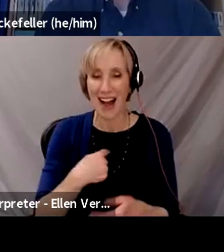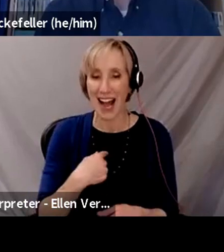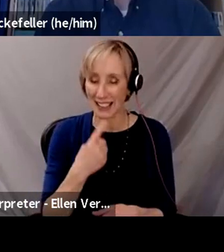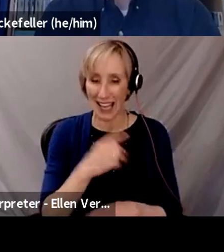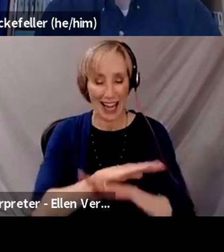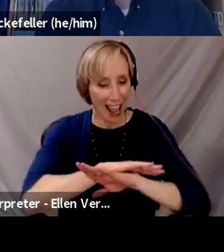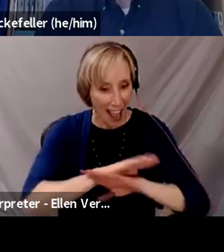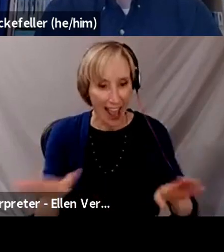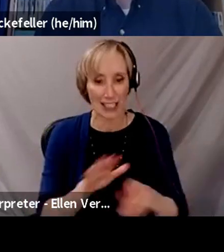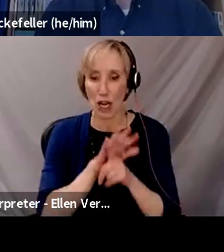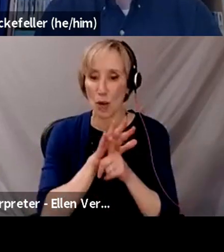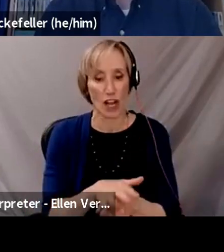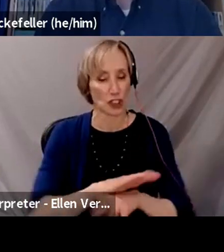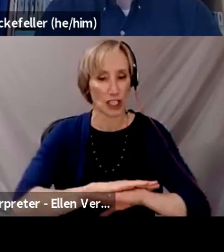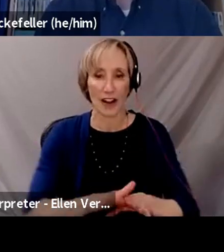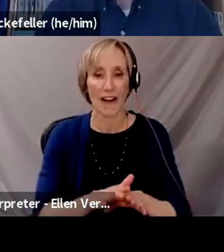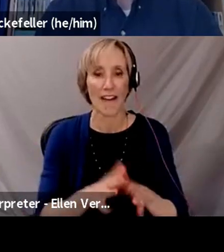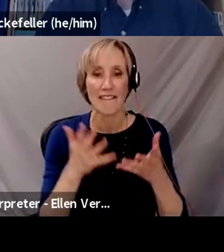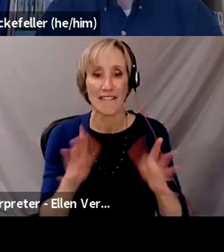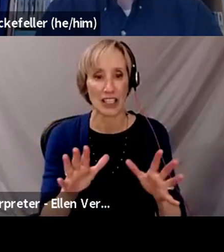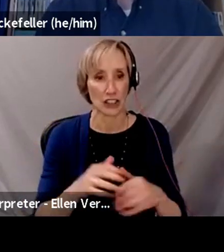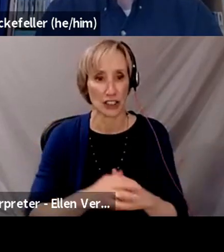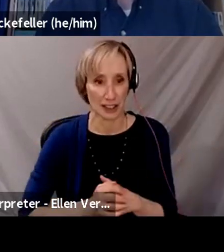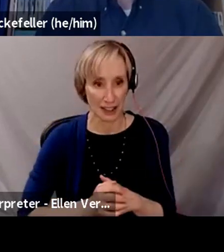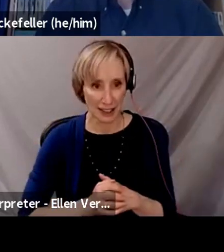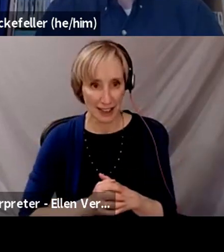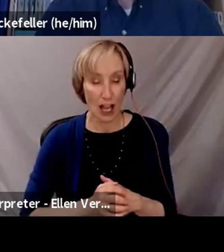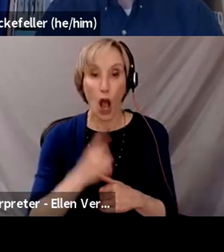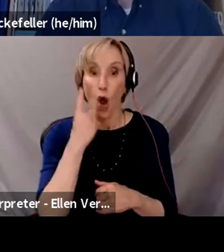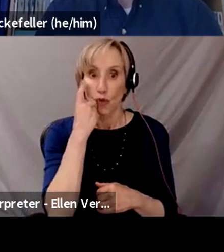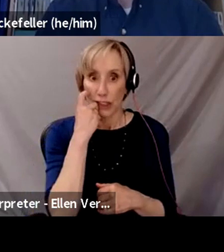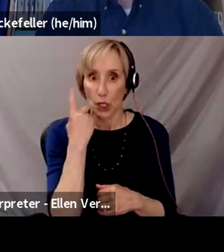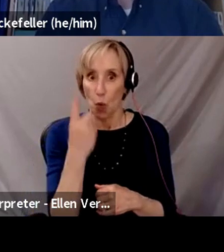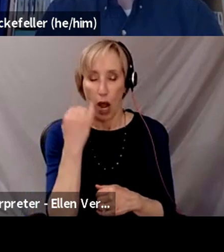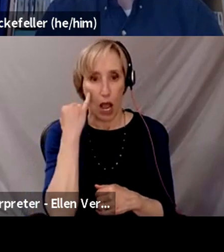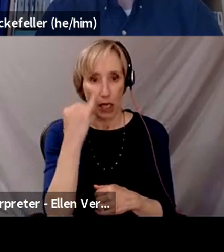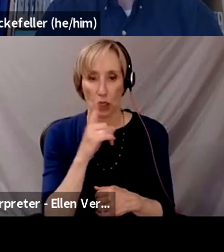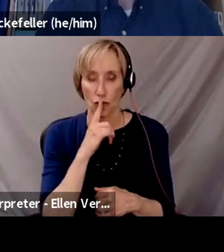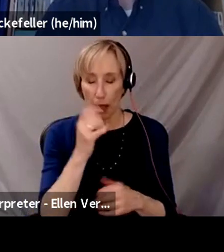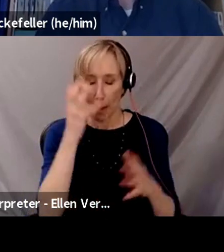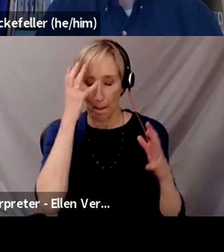For this, there's been something that has been blowing my mind recently, and